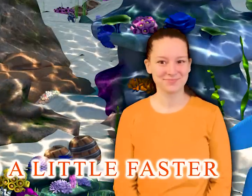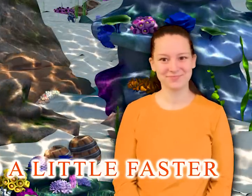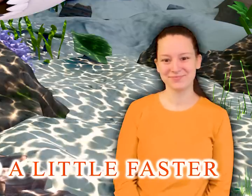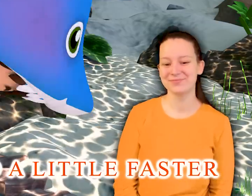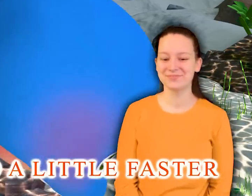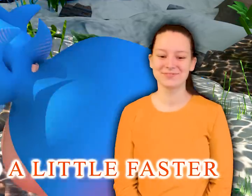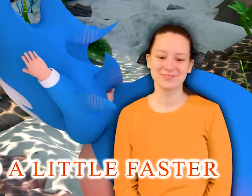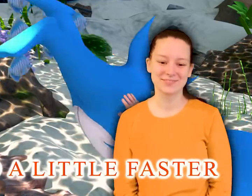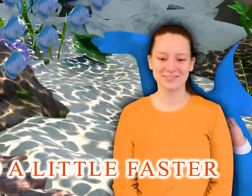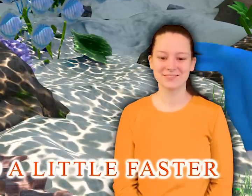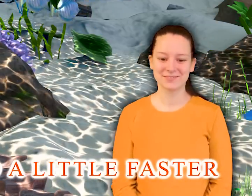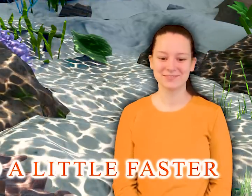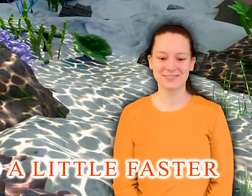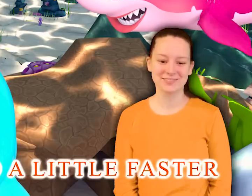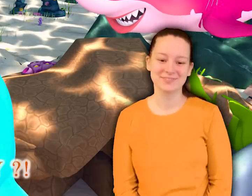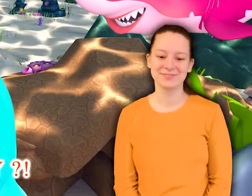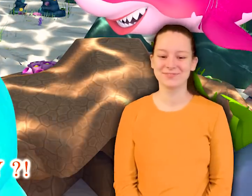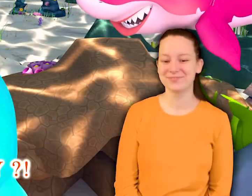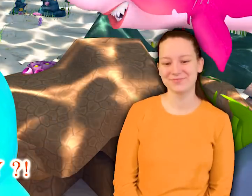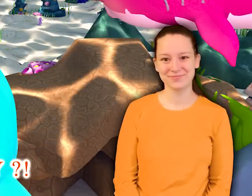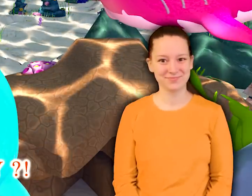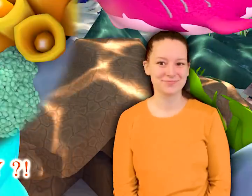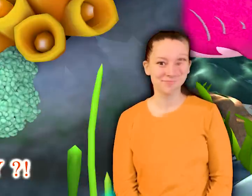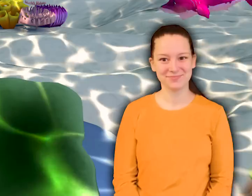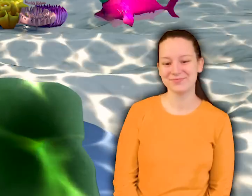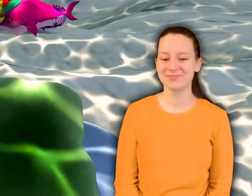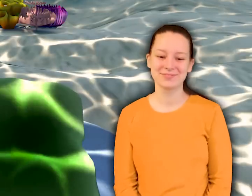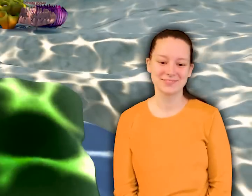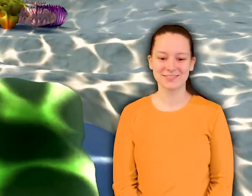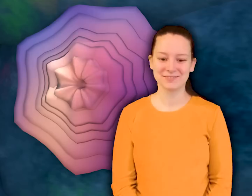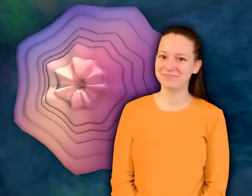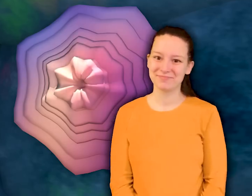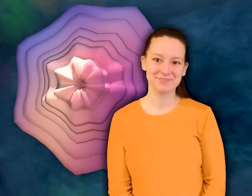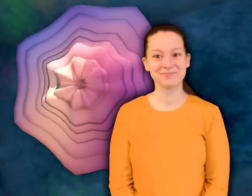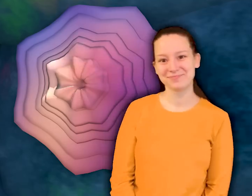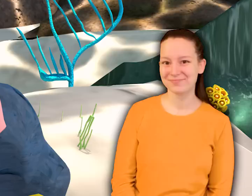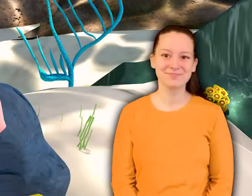end this time we're going to go a little faster are you